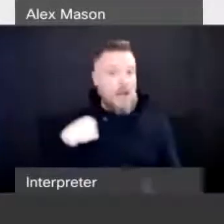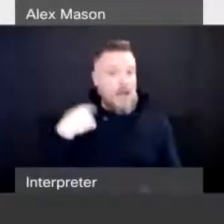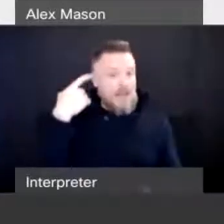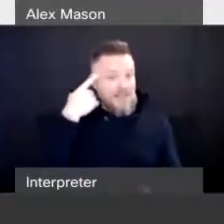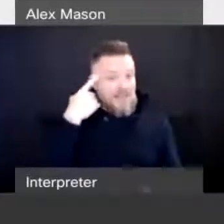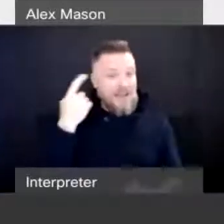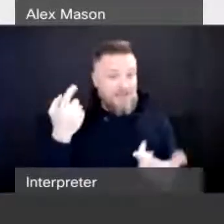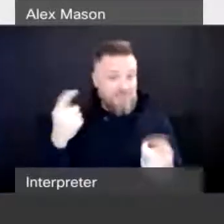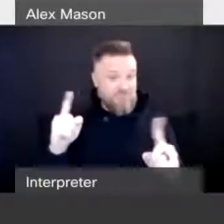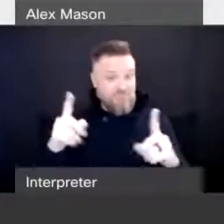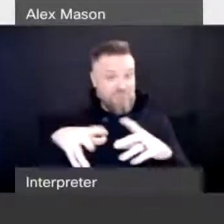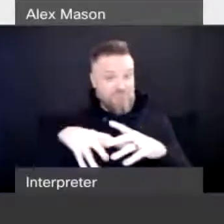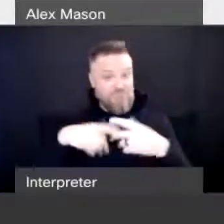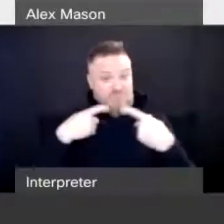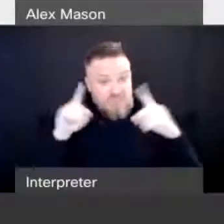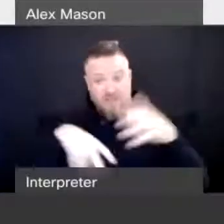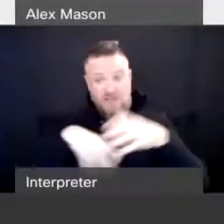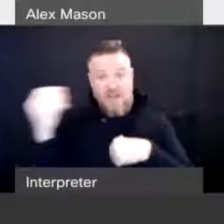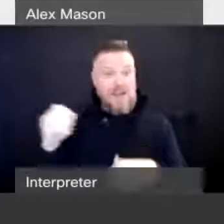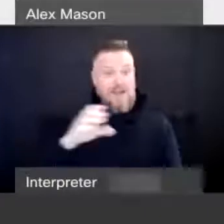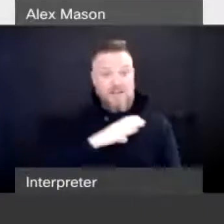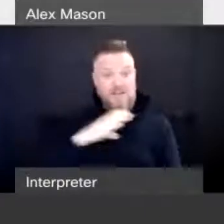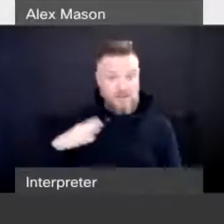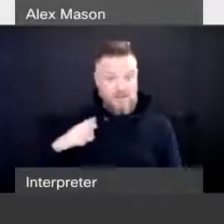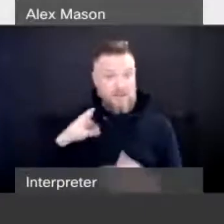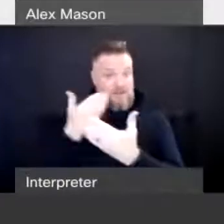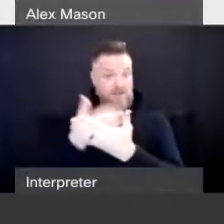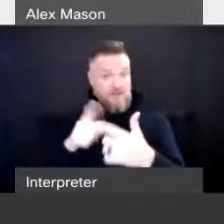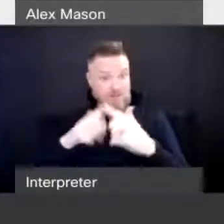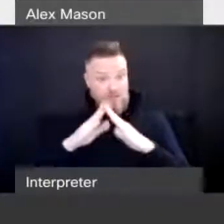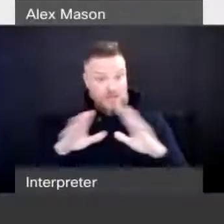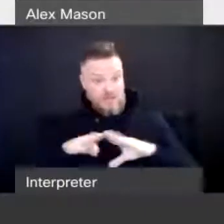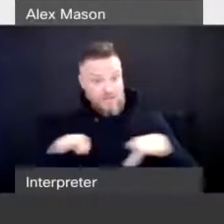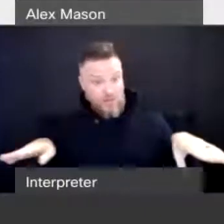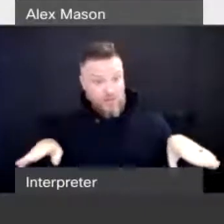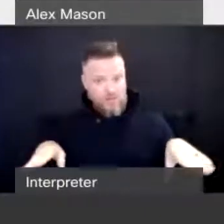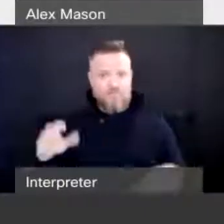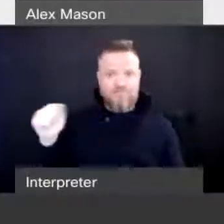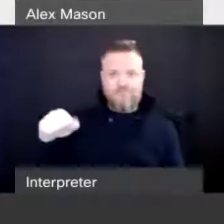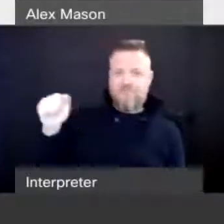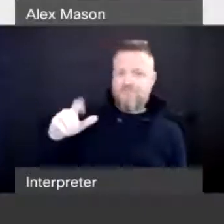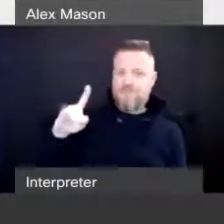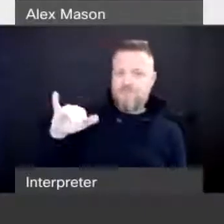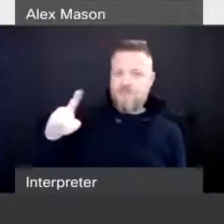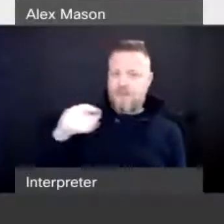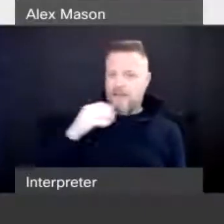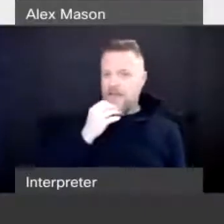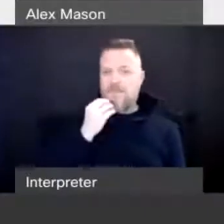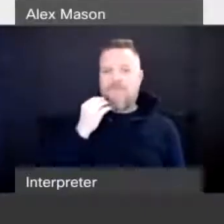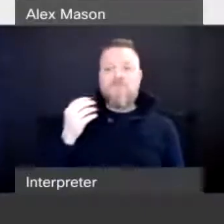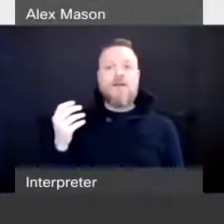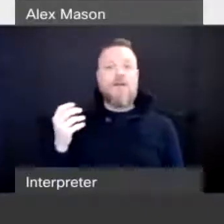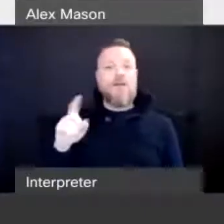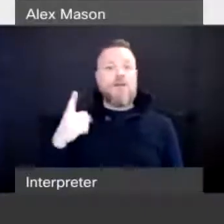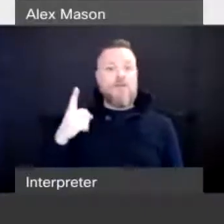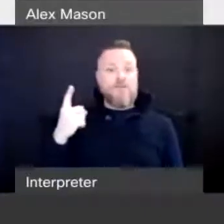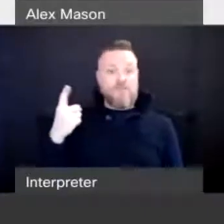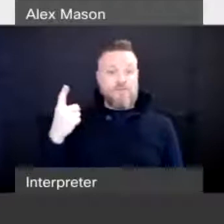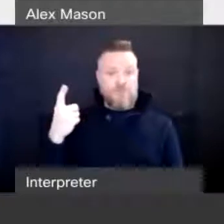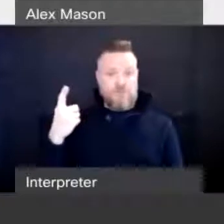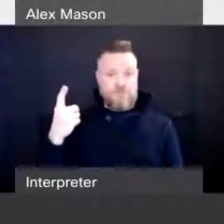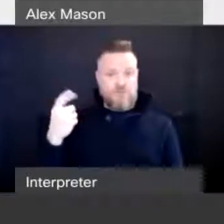but I don't know that it got to the floor. Did it get to the floor? Okay, there we go. So first up, we have